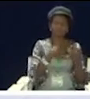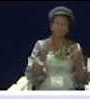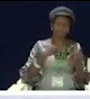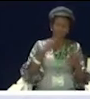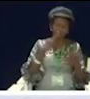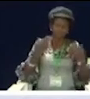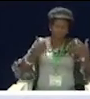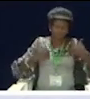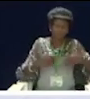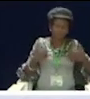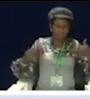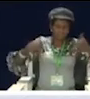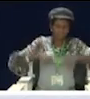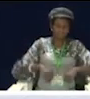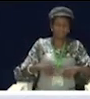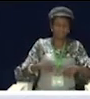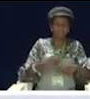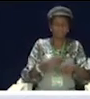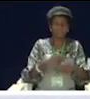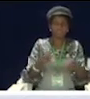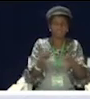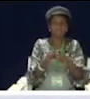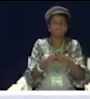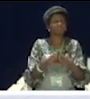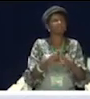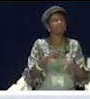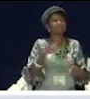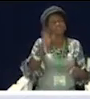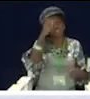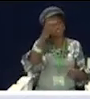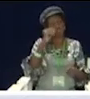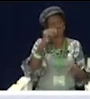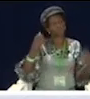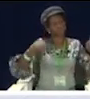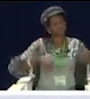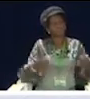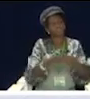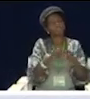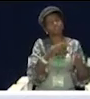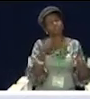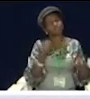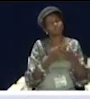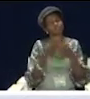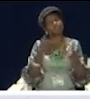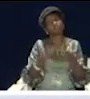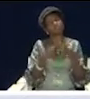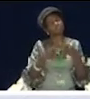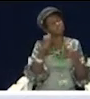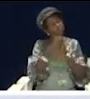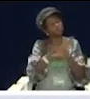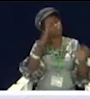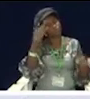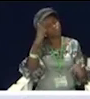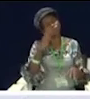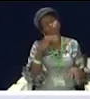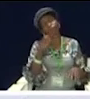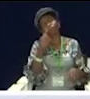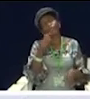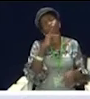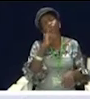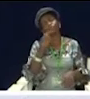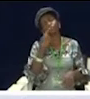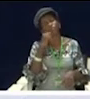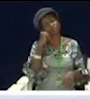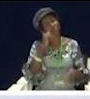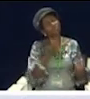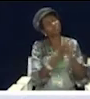alike. I used to dress like our pastors then. So she didn't know who is who. So she